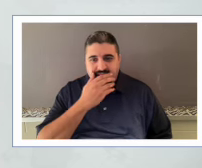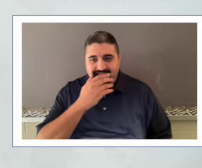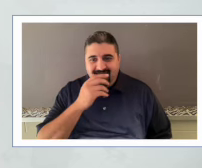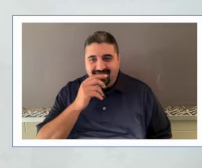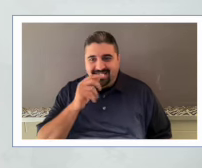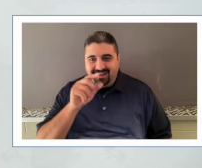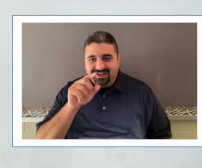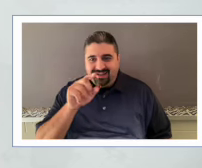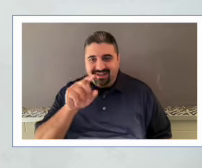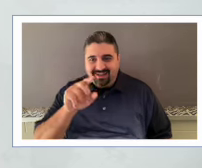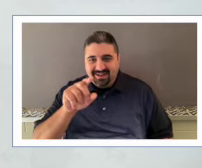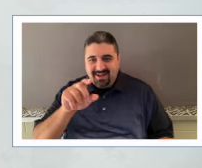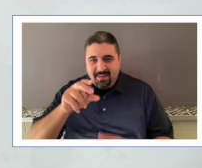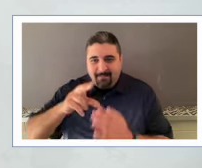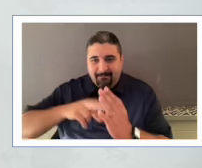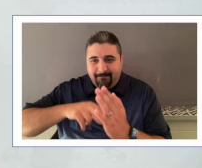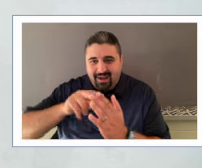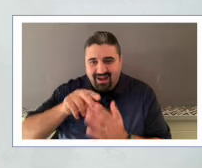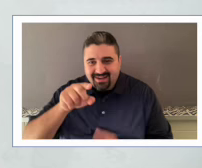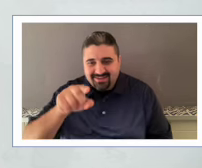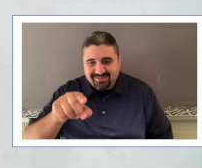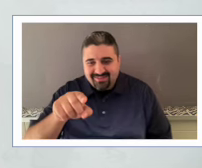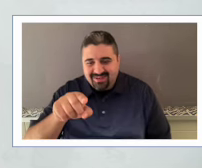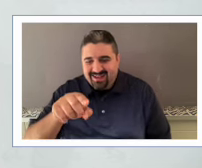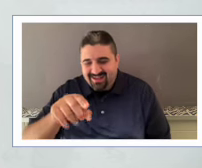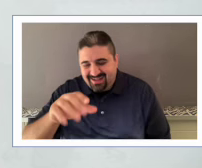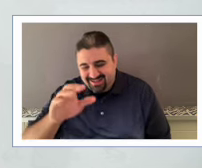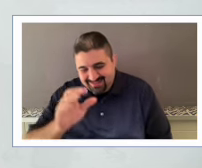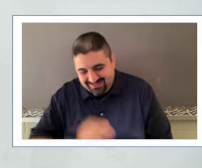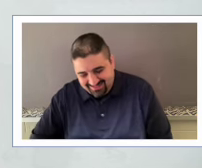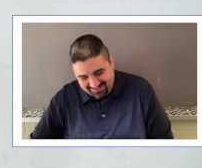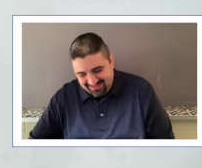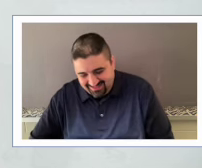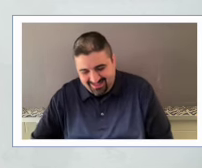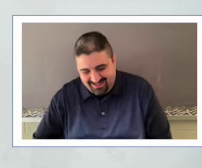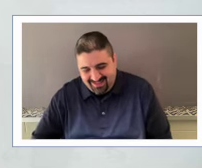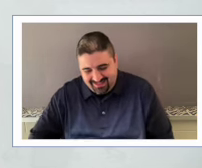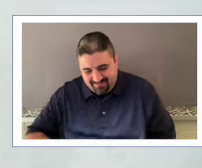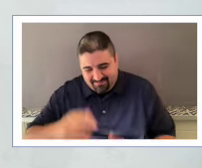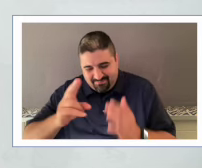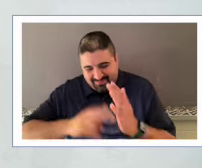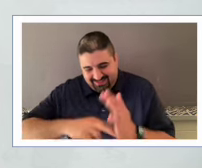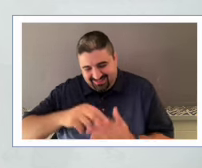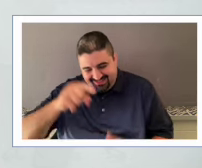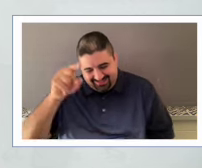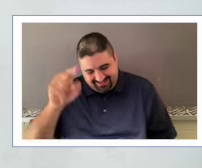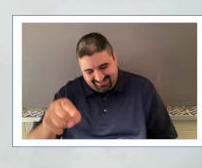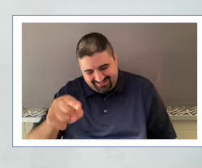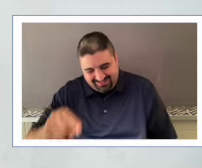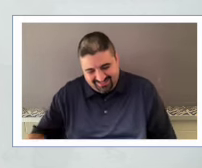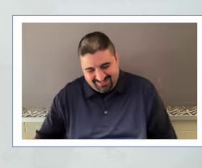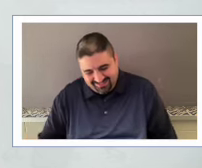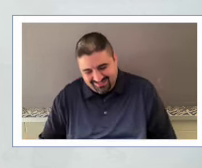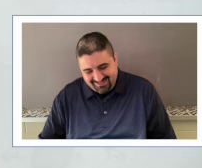He painted you, Annie said. He painted you. Then she laughed.